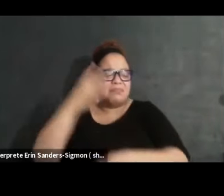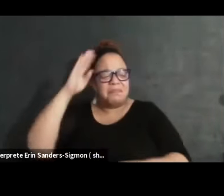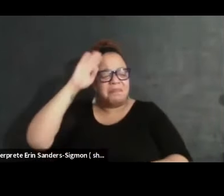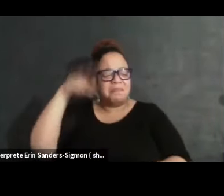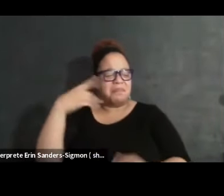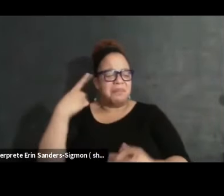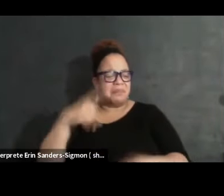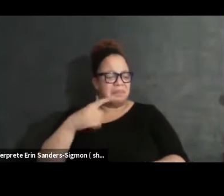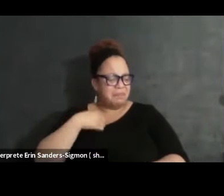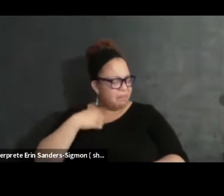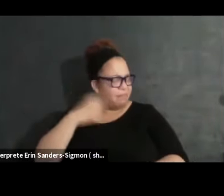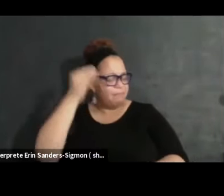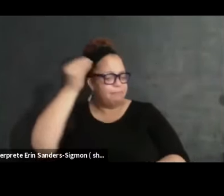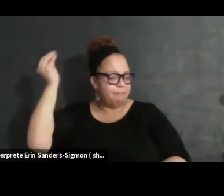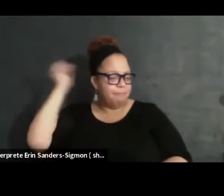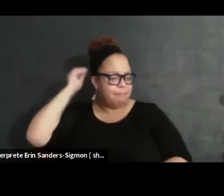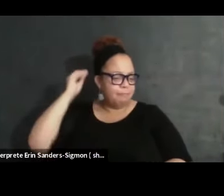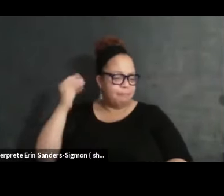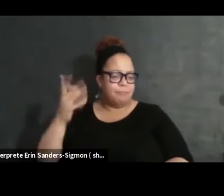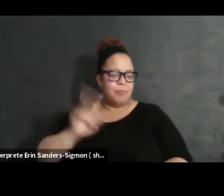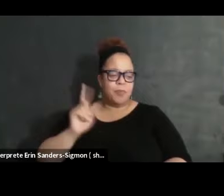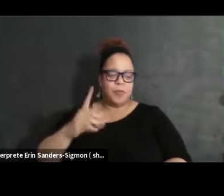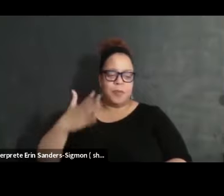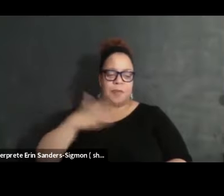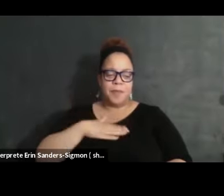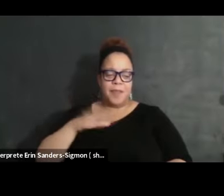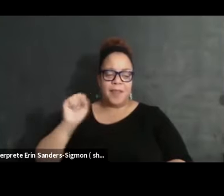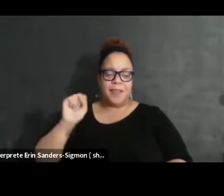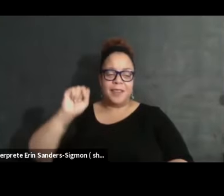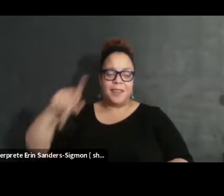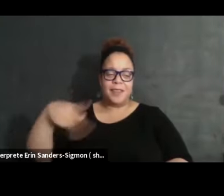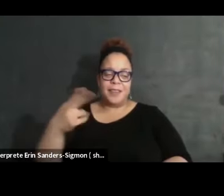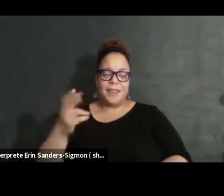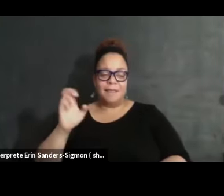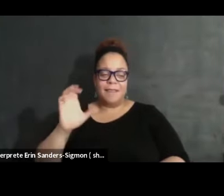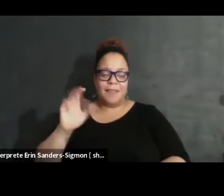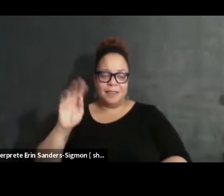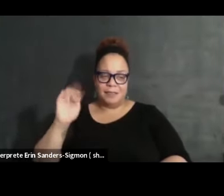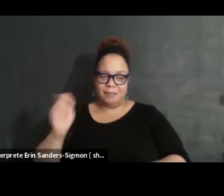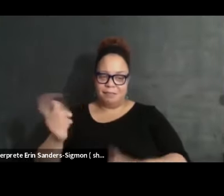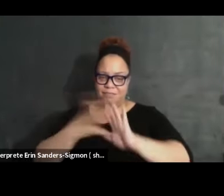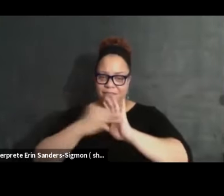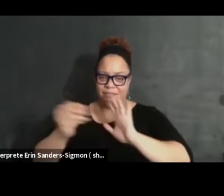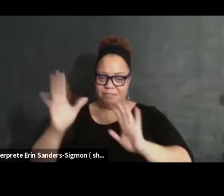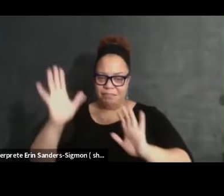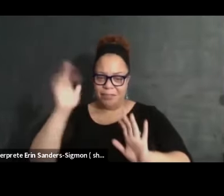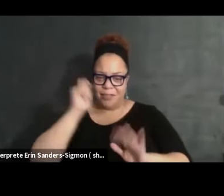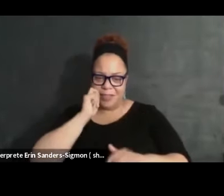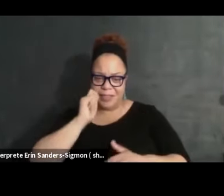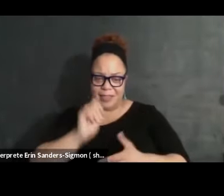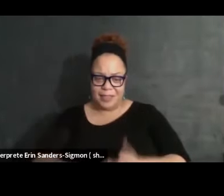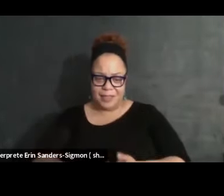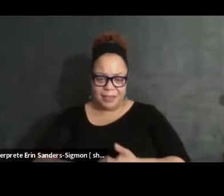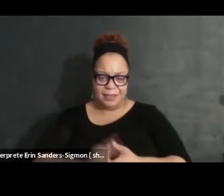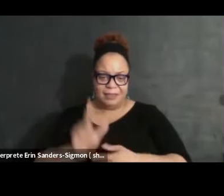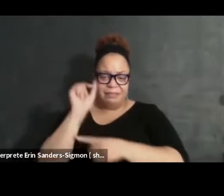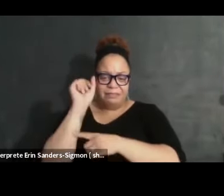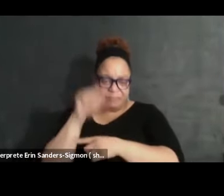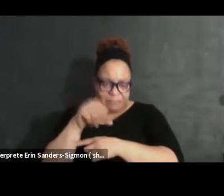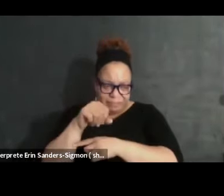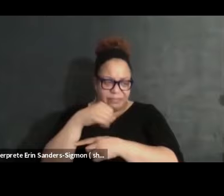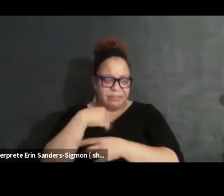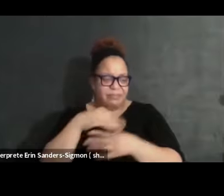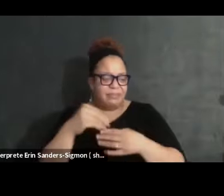skin. She slouches and I mimic her because I can feel what he says, but can't say what I feel. Because she hears the old man